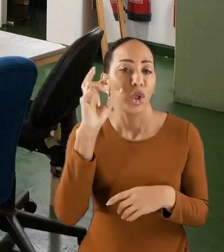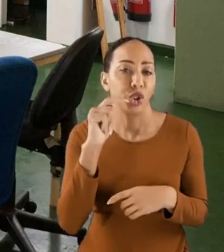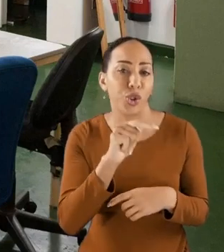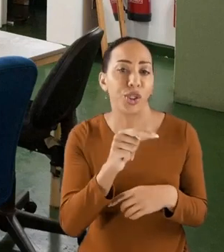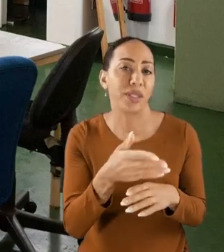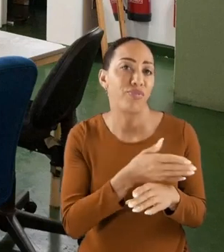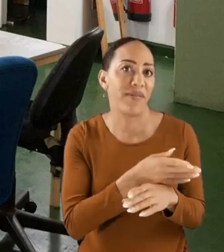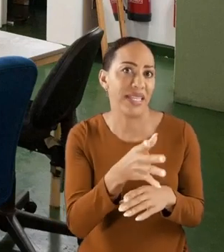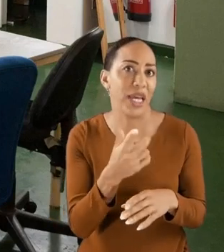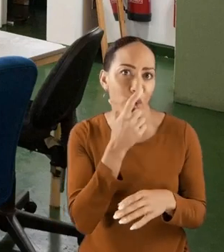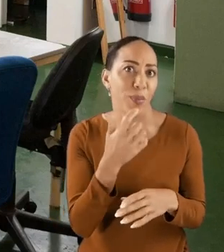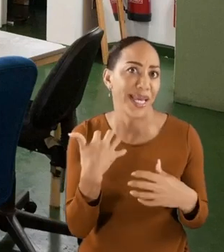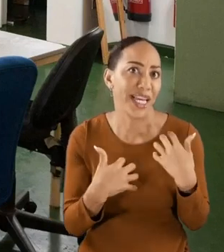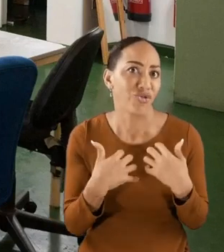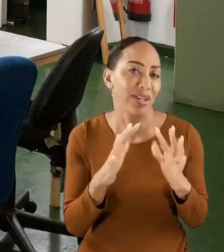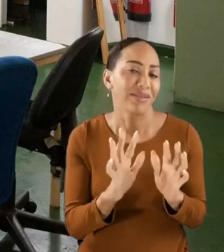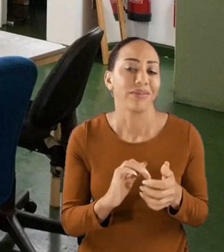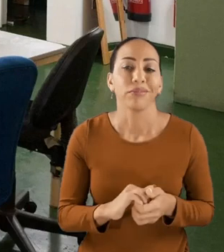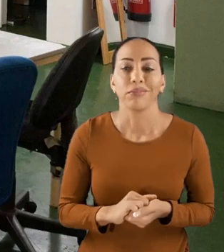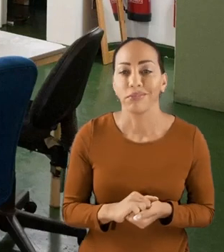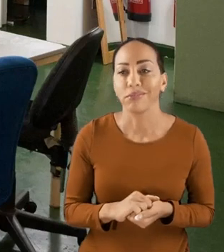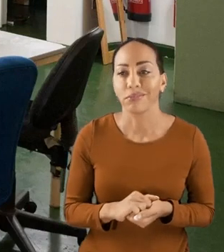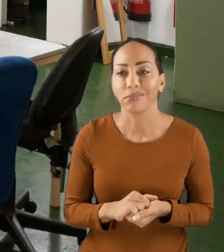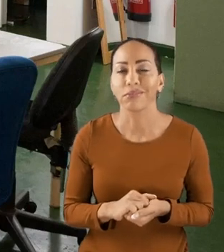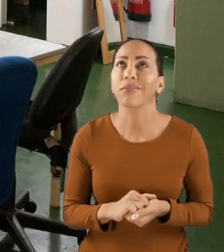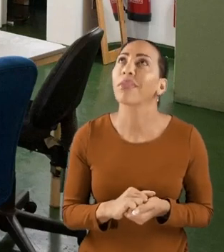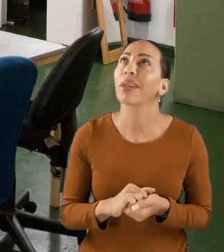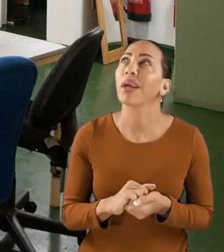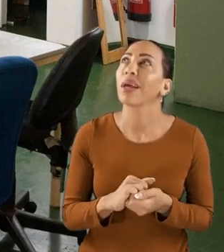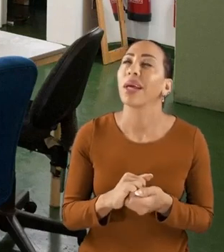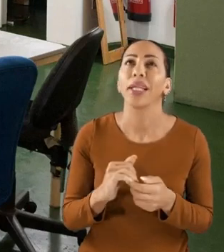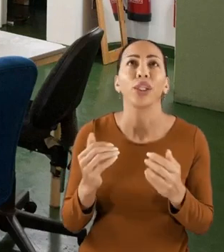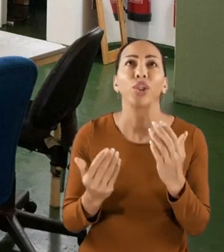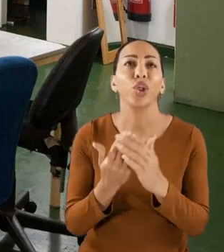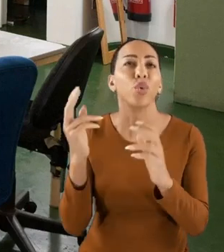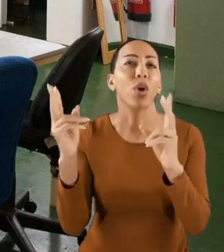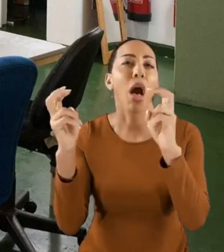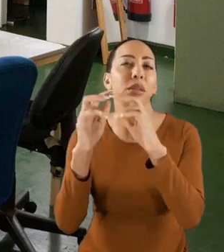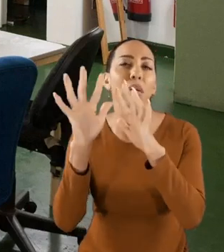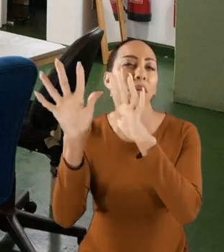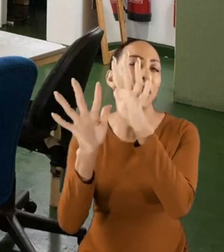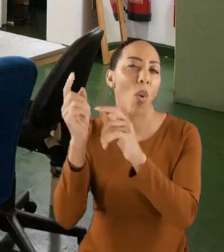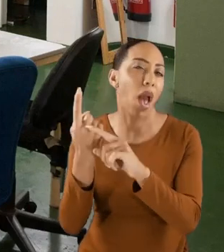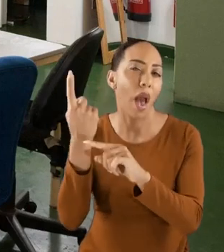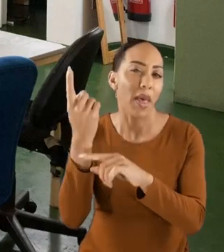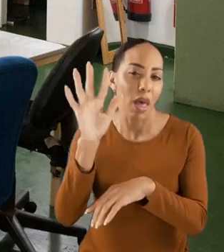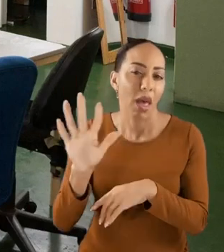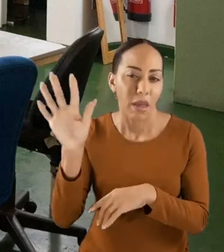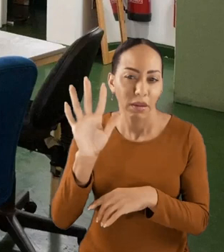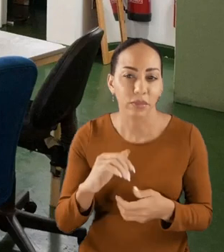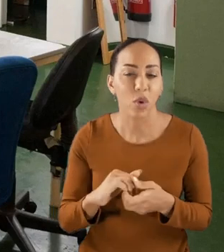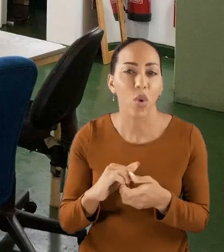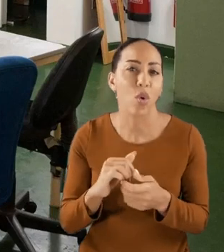previously. Mm. Up at Newcastle or Durham, one of the two. Mm.